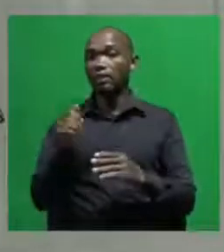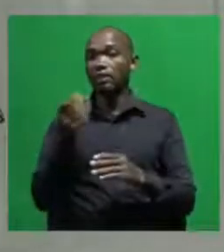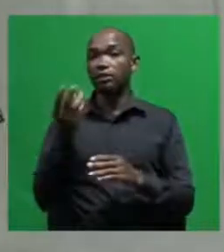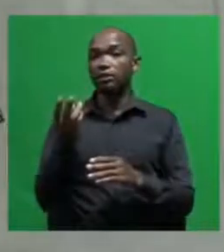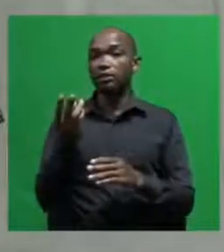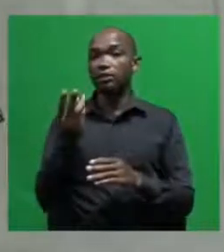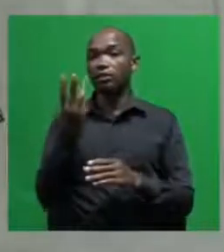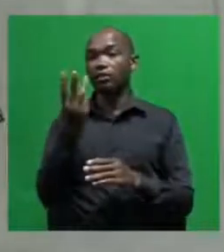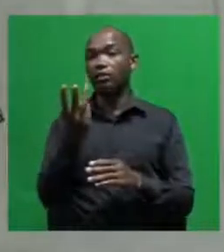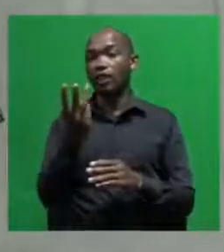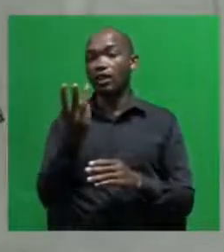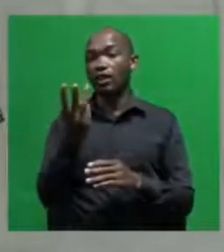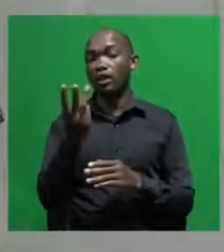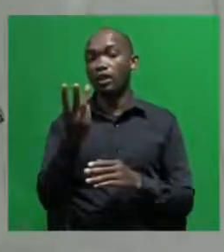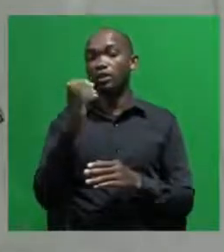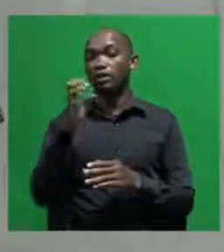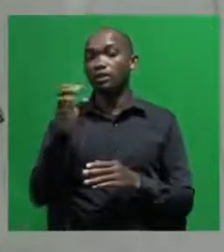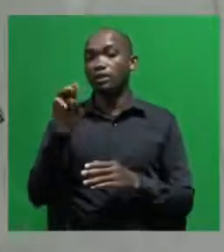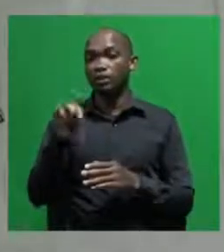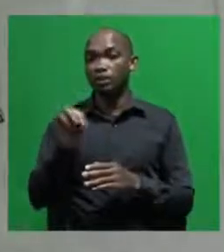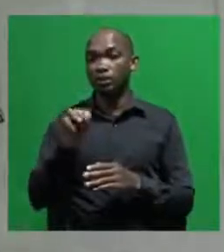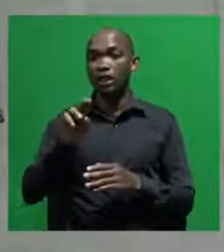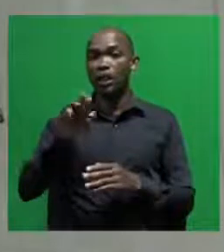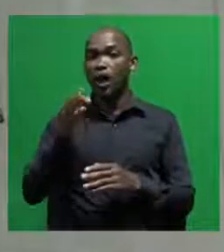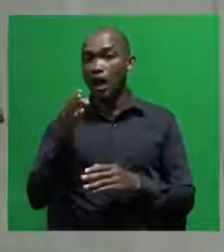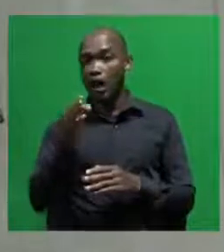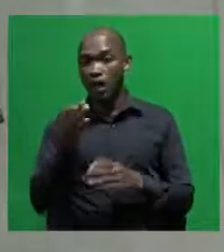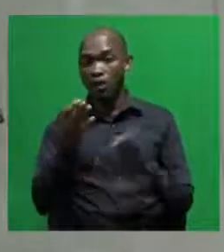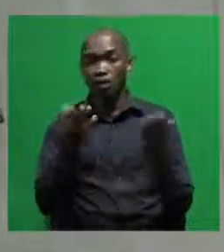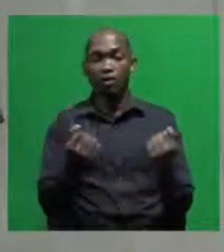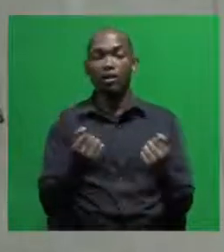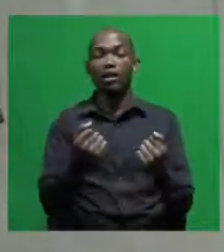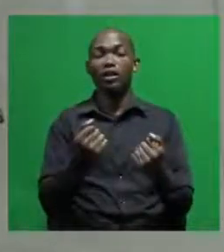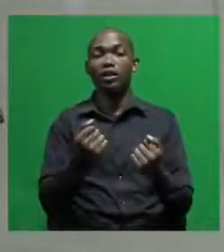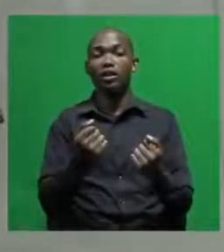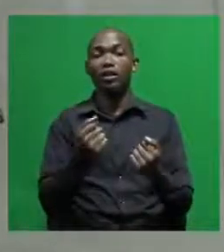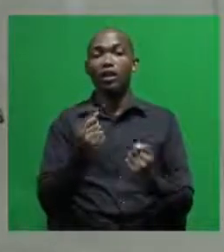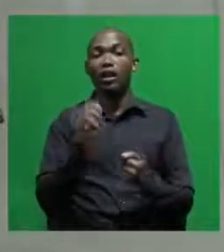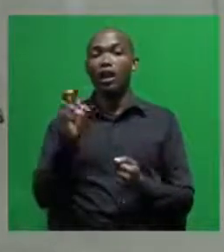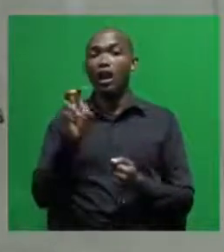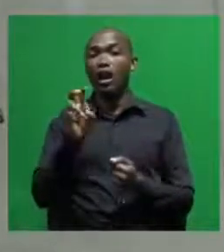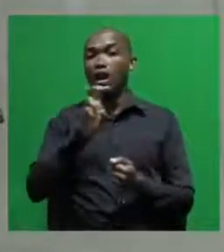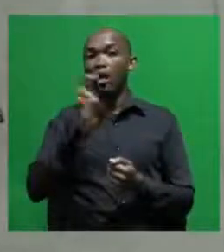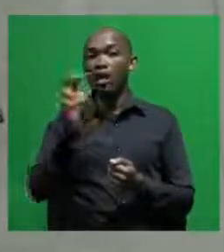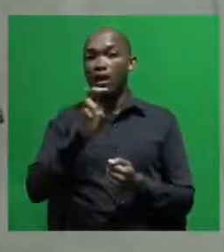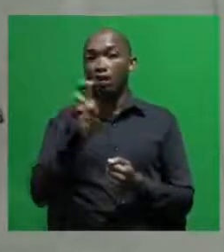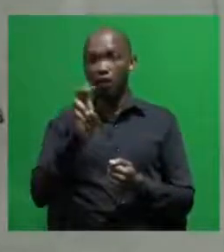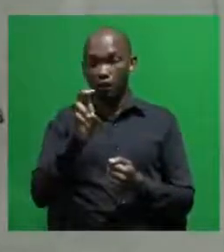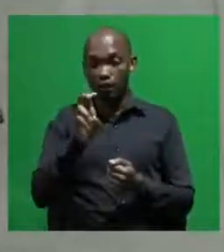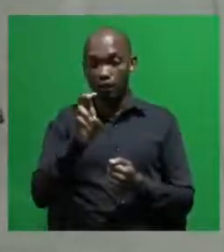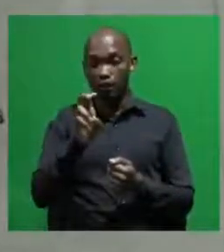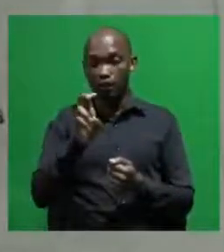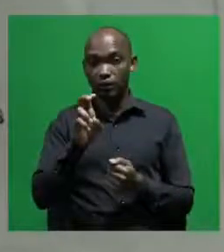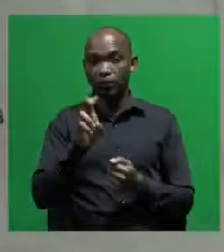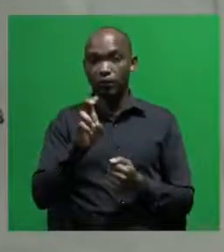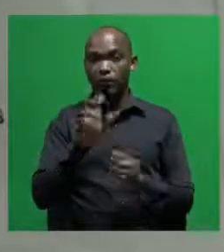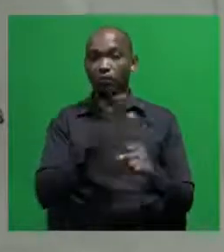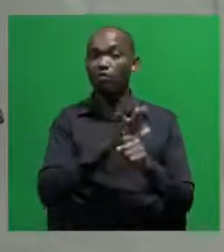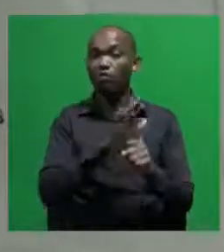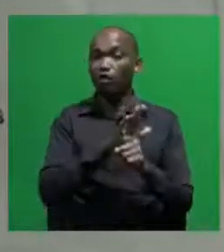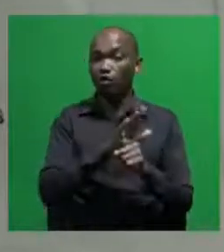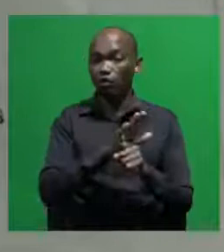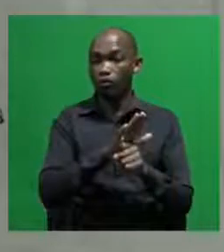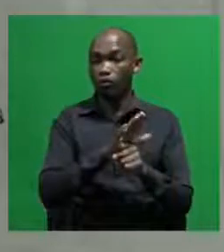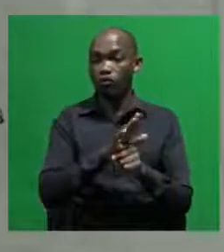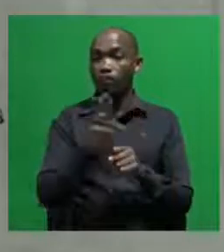then the radius is equal to 3 centimeter. So how can we calculate the volume of this